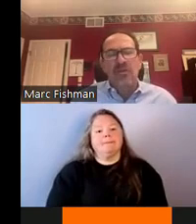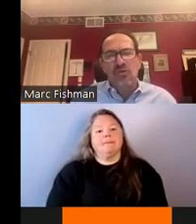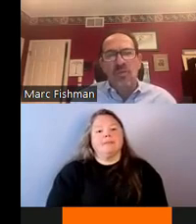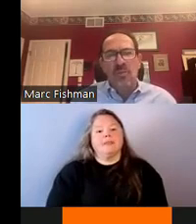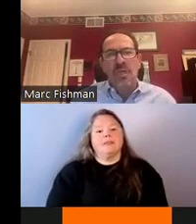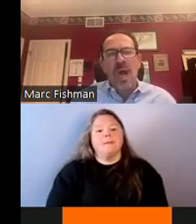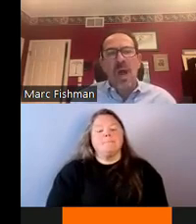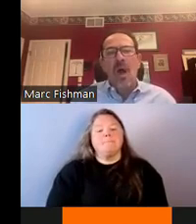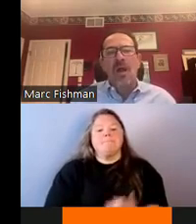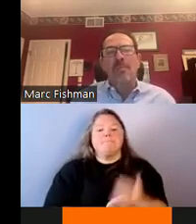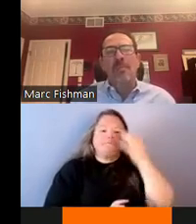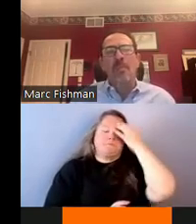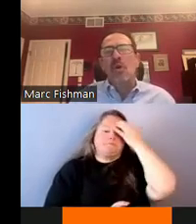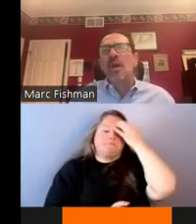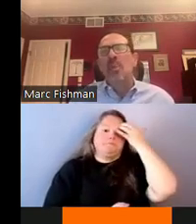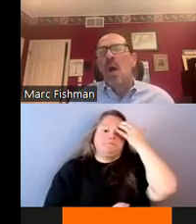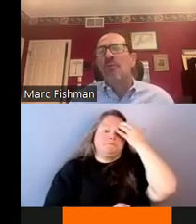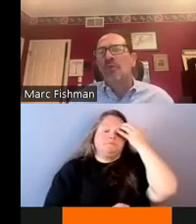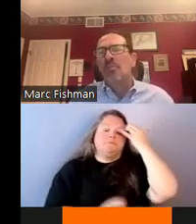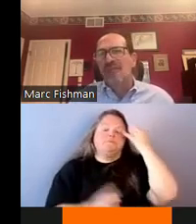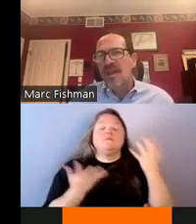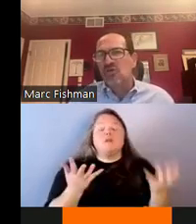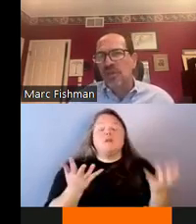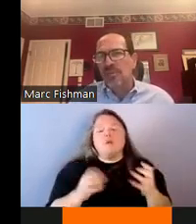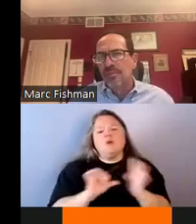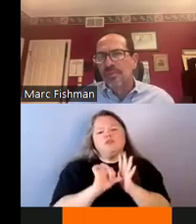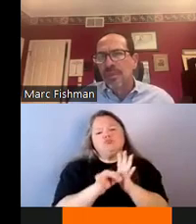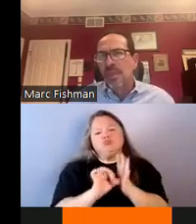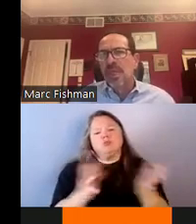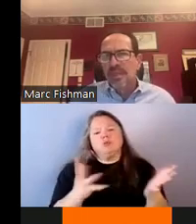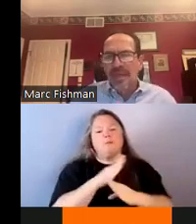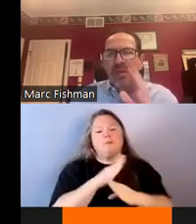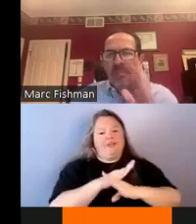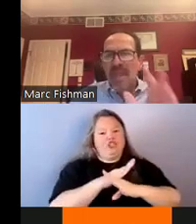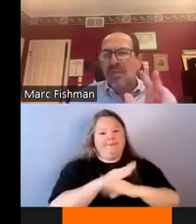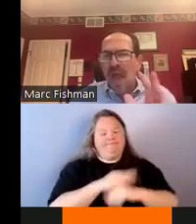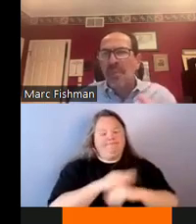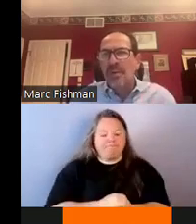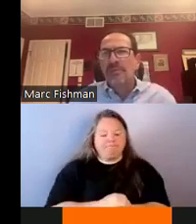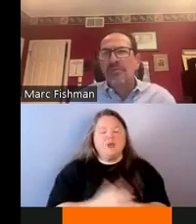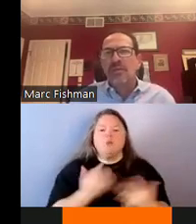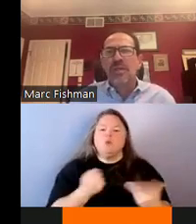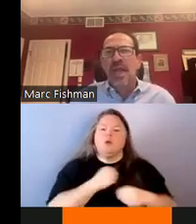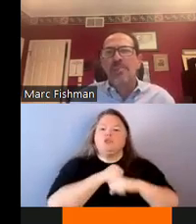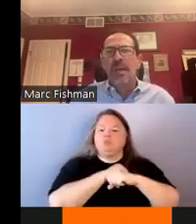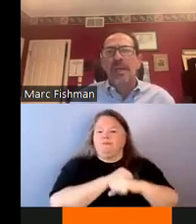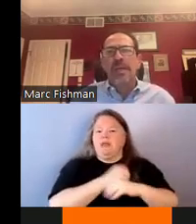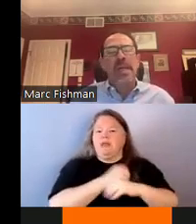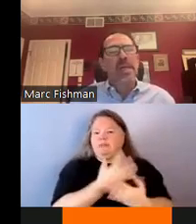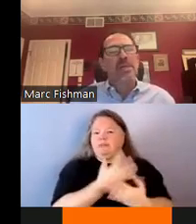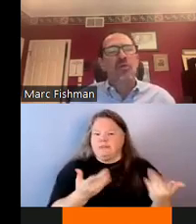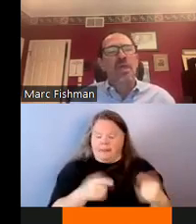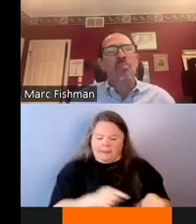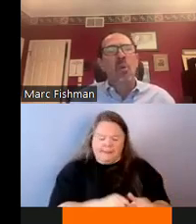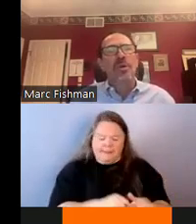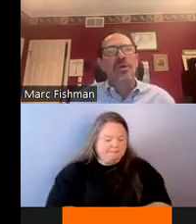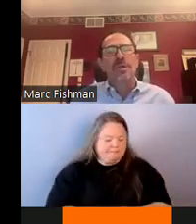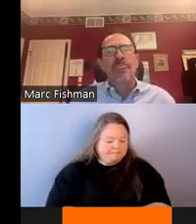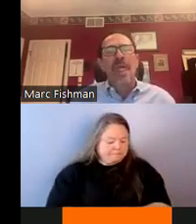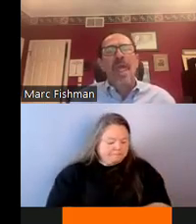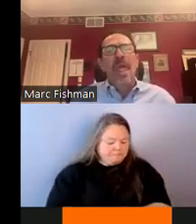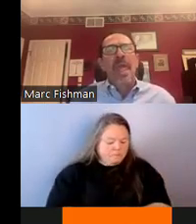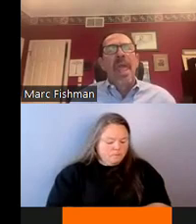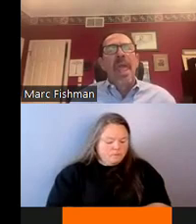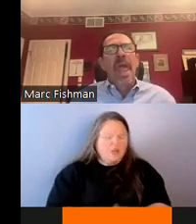Before we get to treatment, I want to put in a plug for prevention. That's not the main topic for today, but it's really